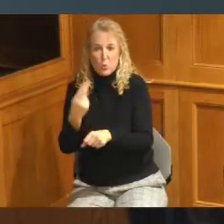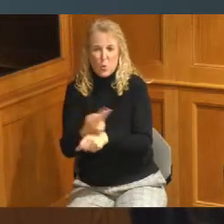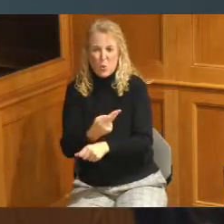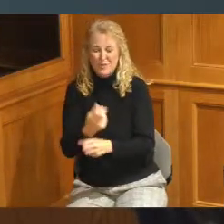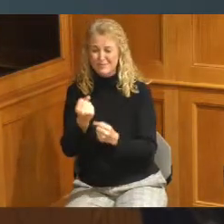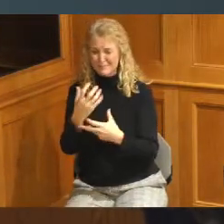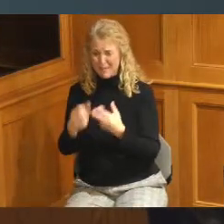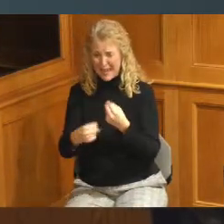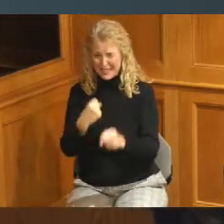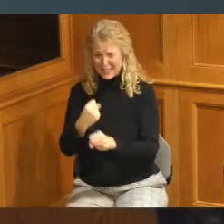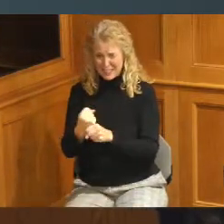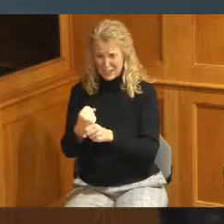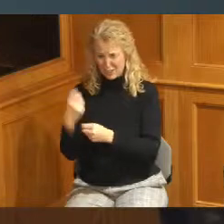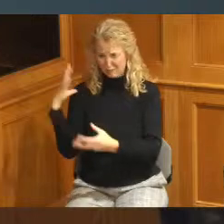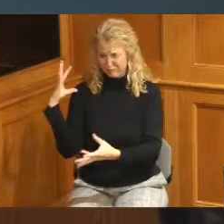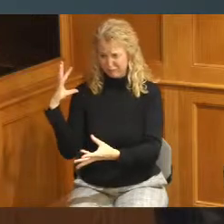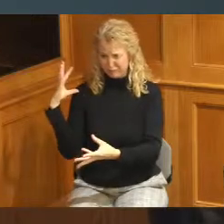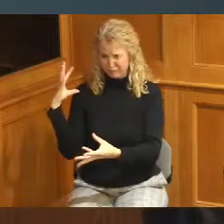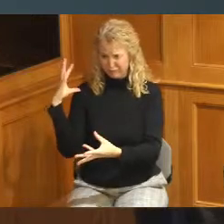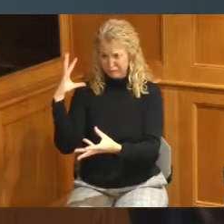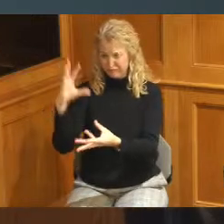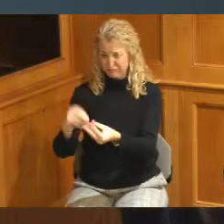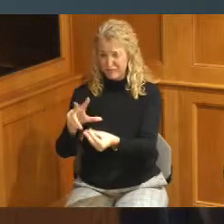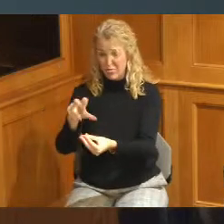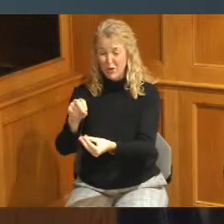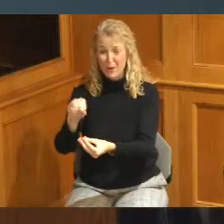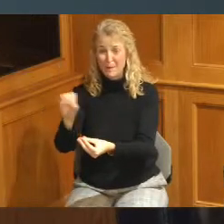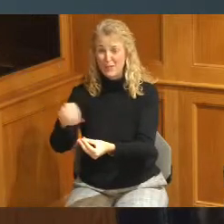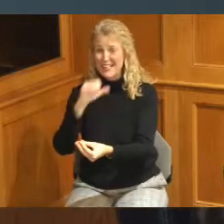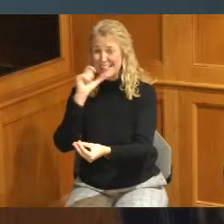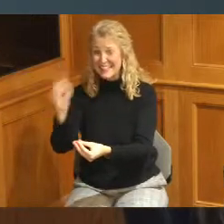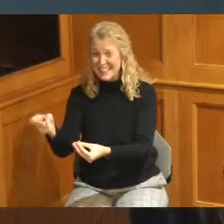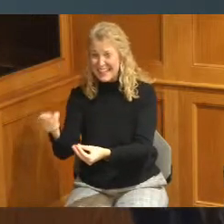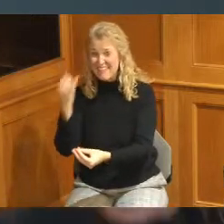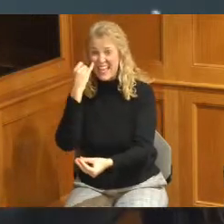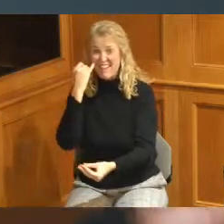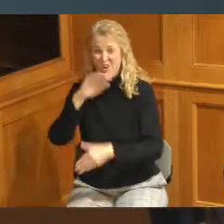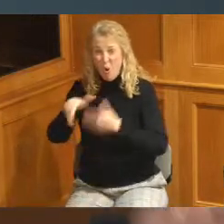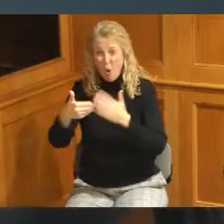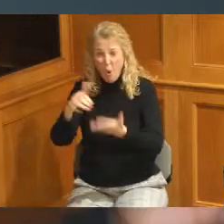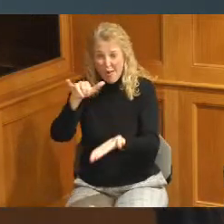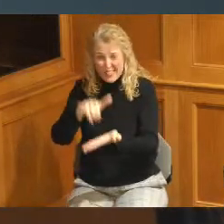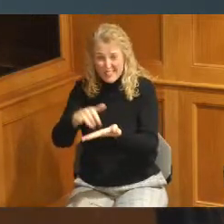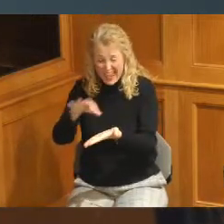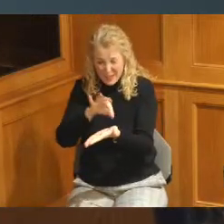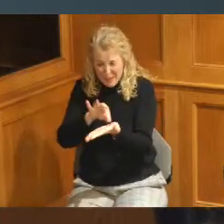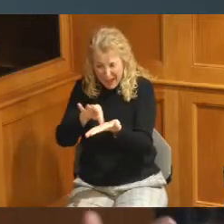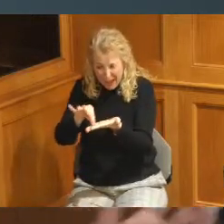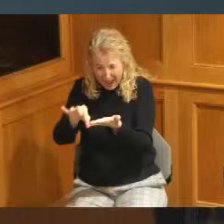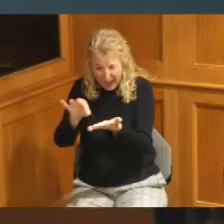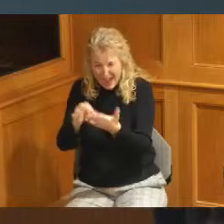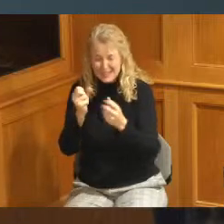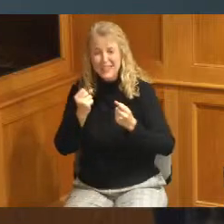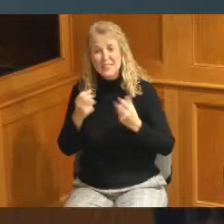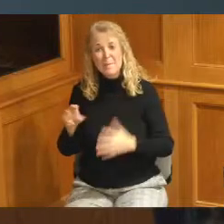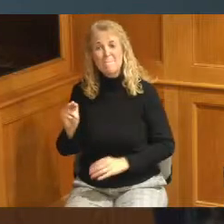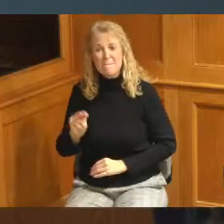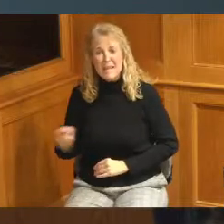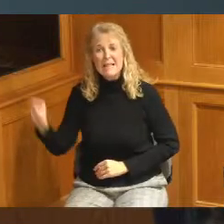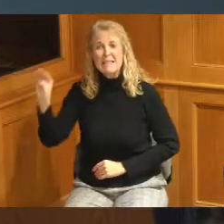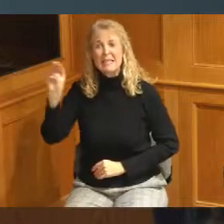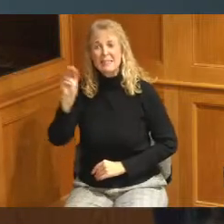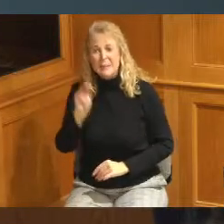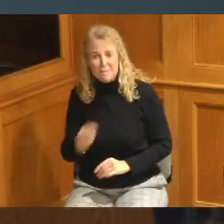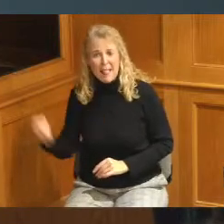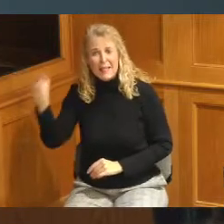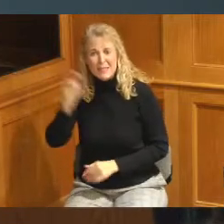years, if you add it up, that we didn't give the 30%. You add that up, that's millions and millions of dollars that was owed to the